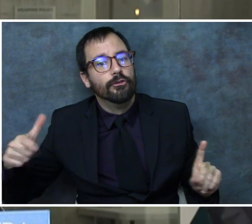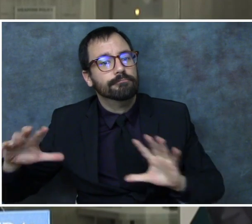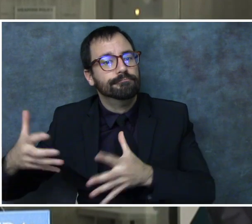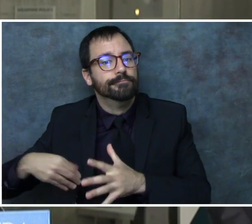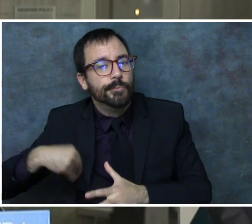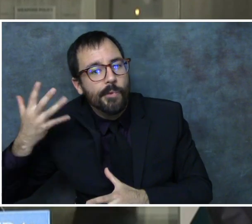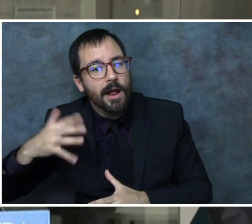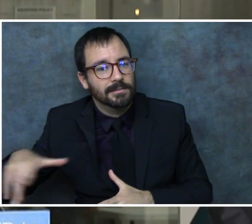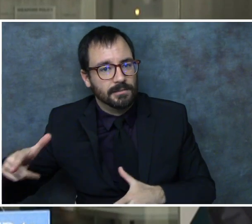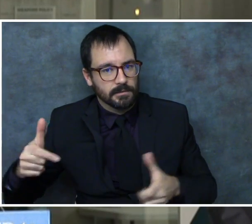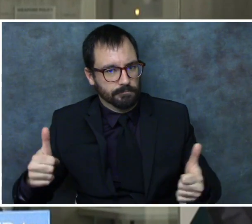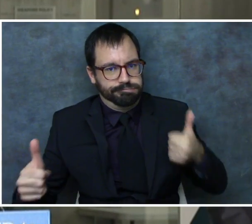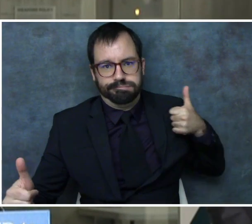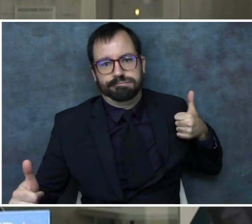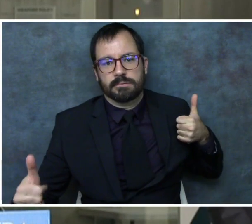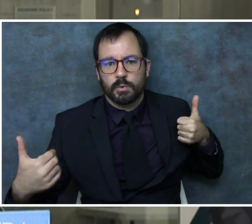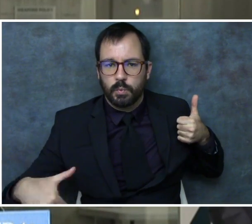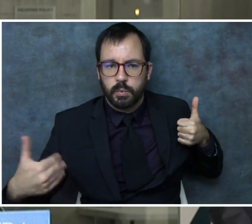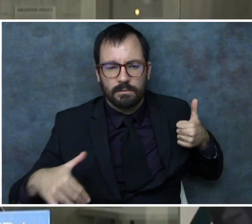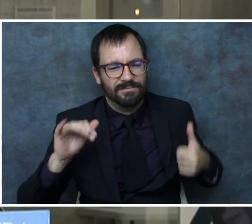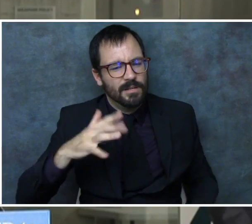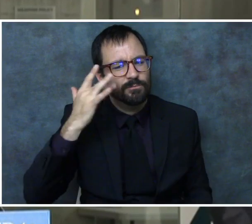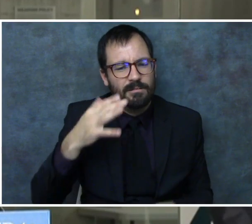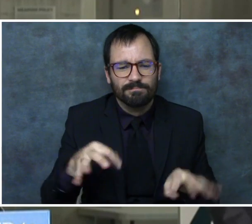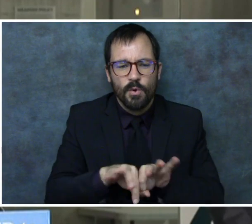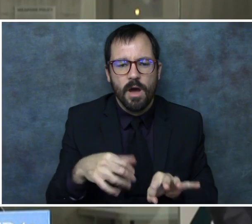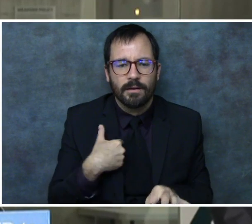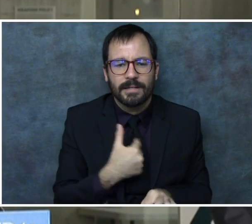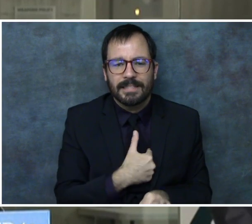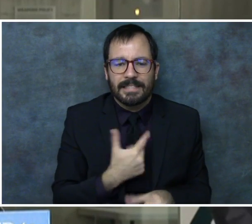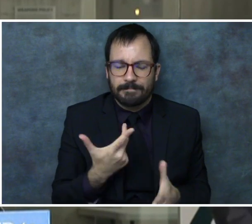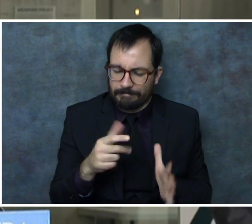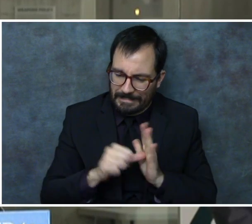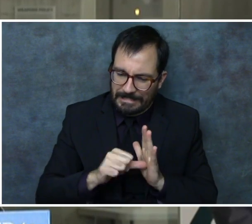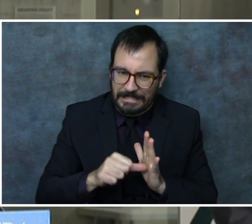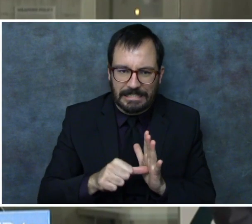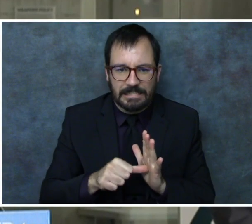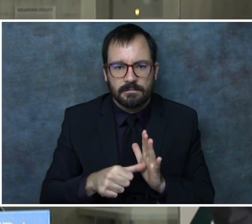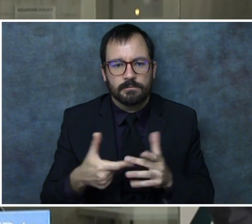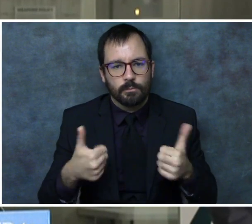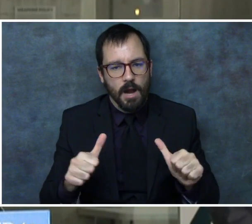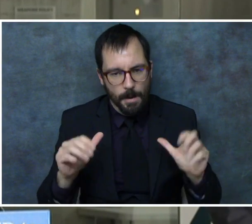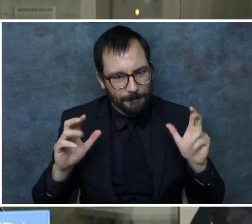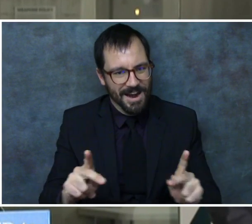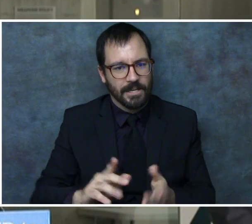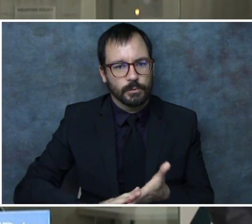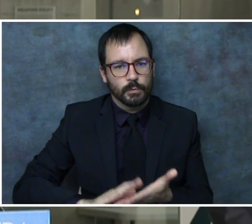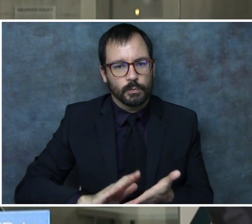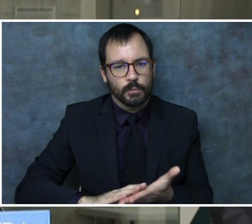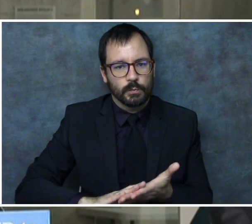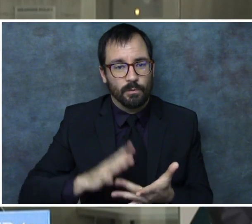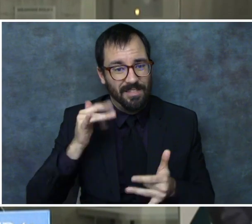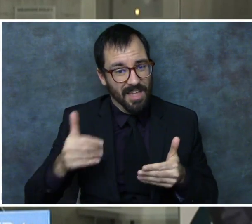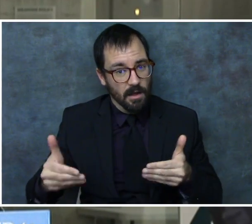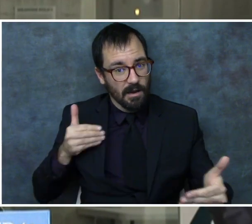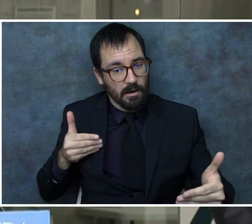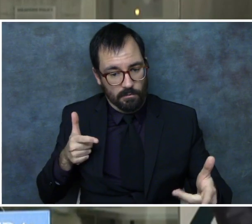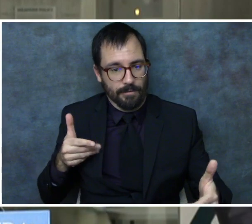I'm so insistent on we need to try and get back to school, because that opportunity gap, that achievement gap, is not shrinking; it's